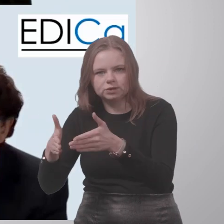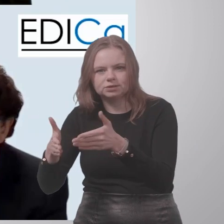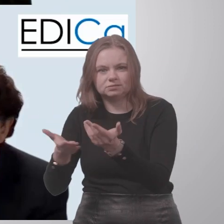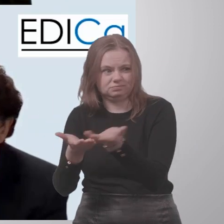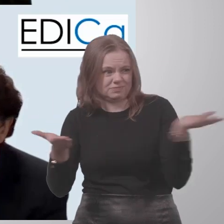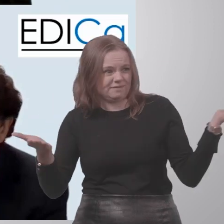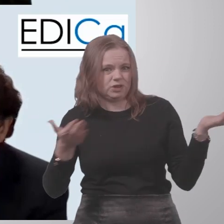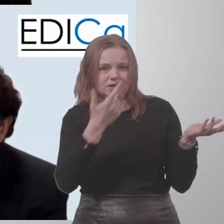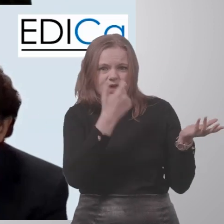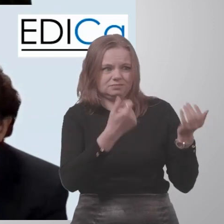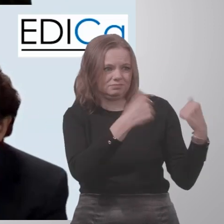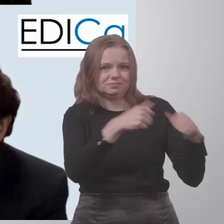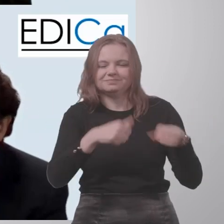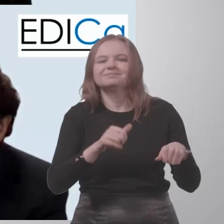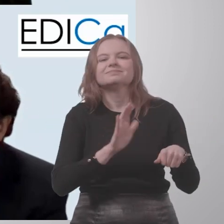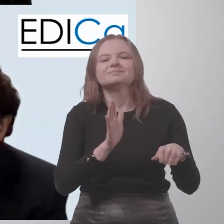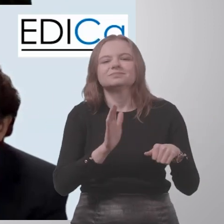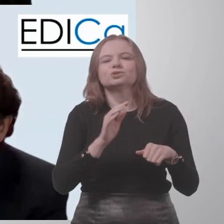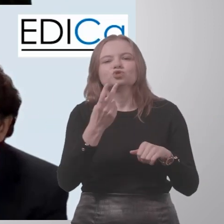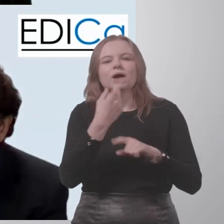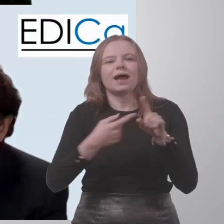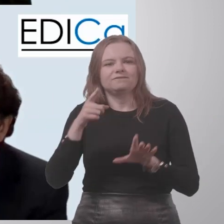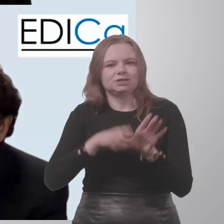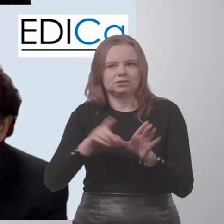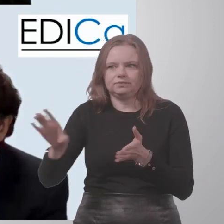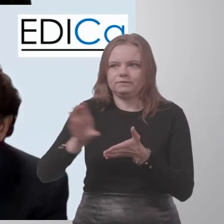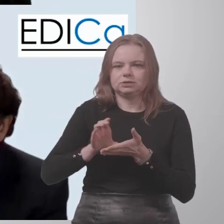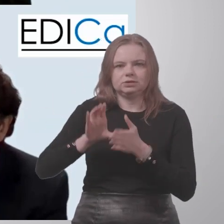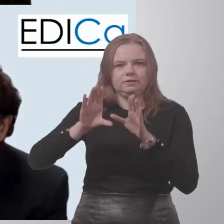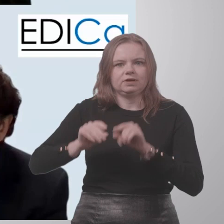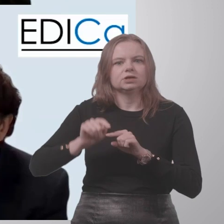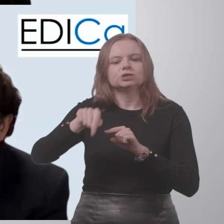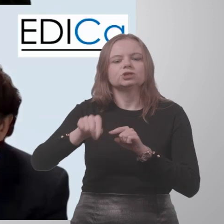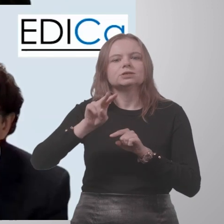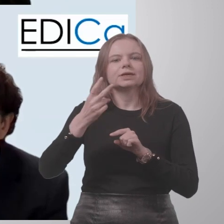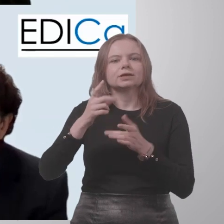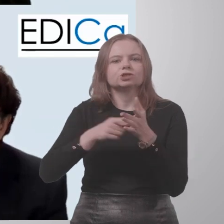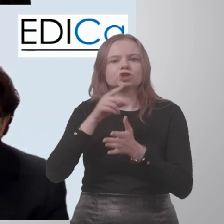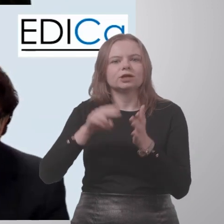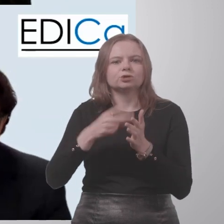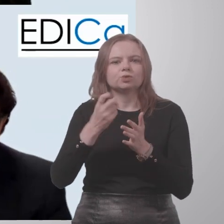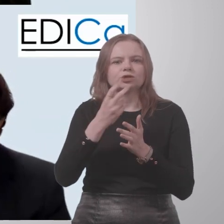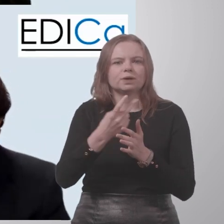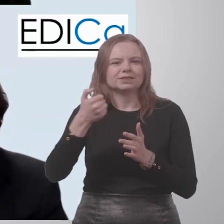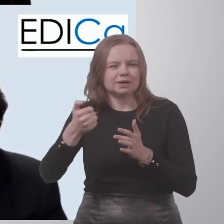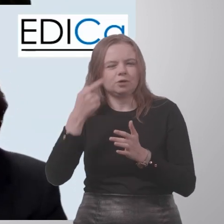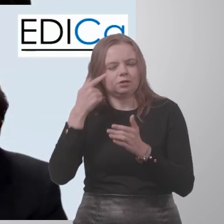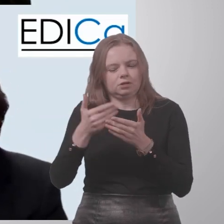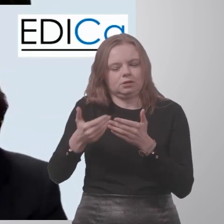2nd of January 2026, but I'm taking that to be before Christmas 2025, is finding a